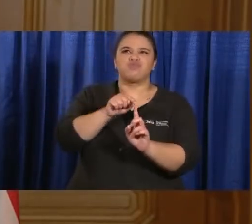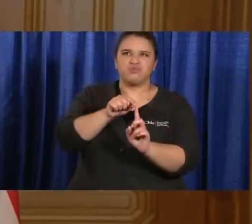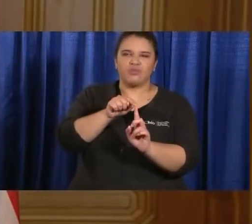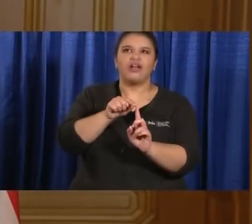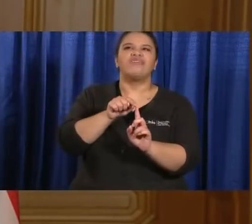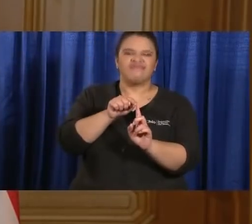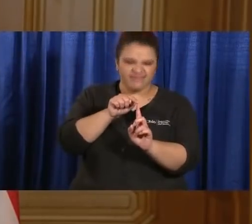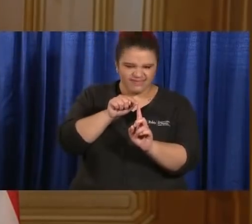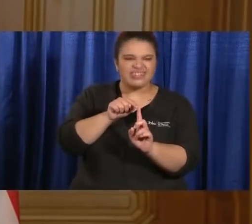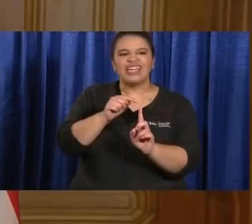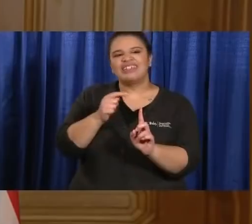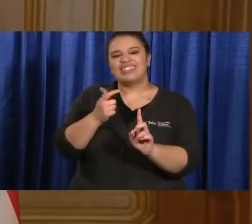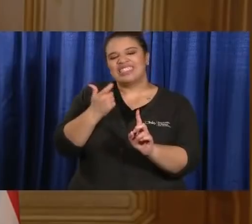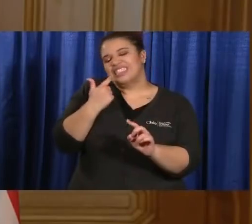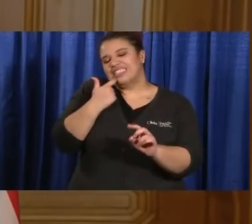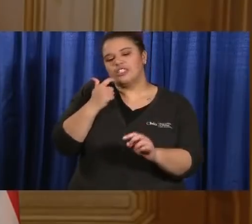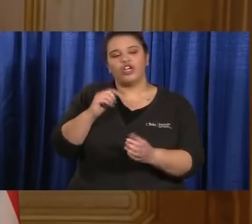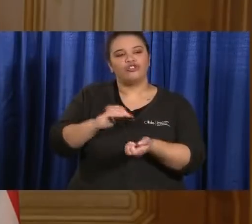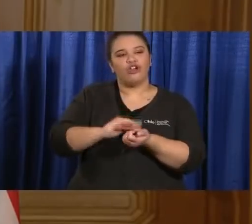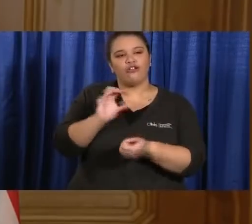Acton previously said.